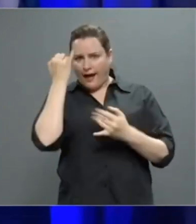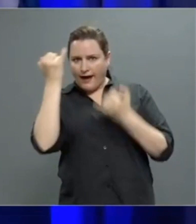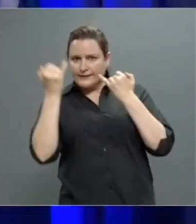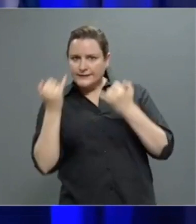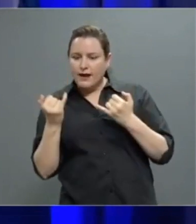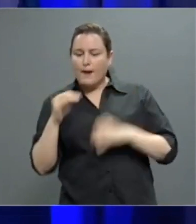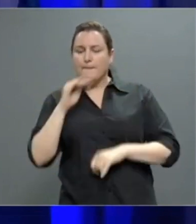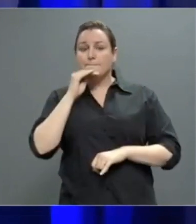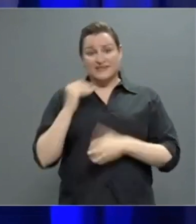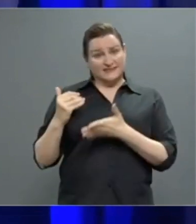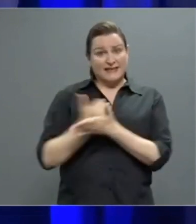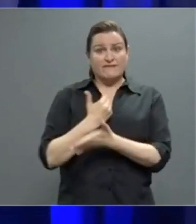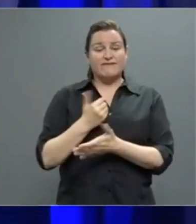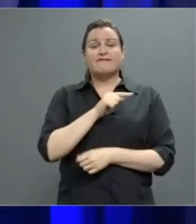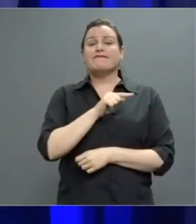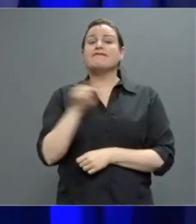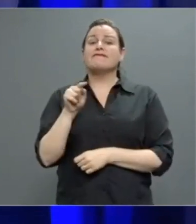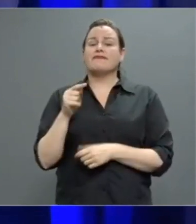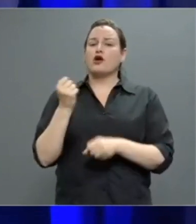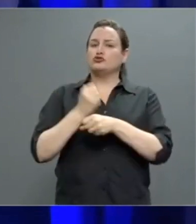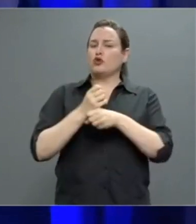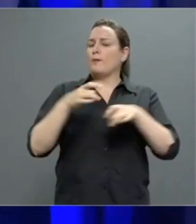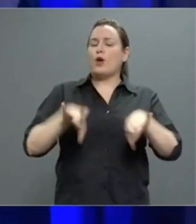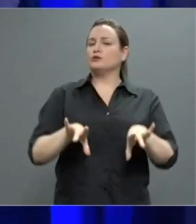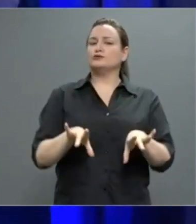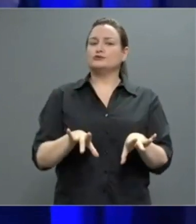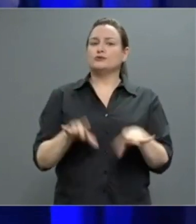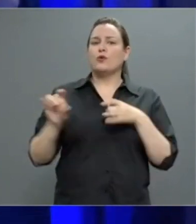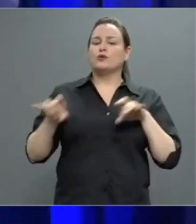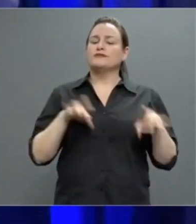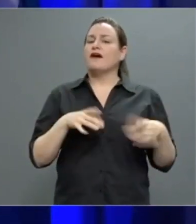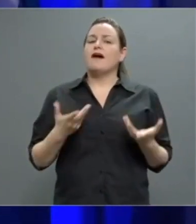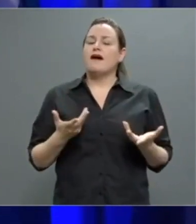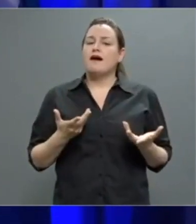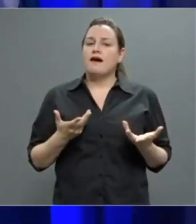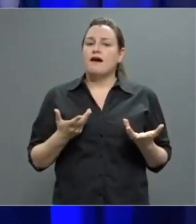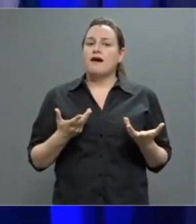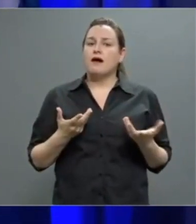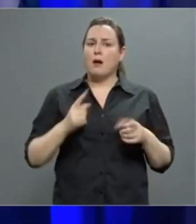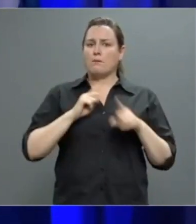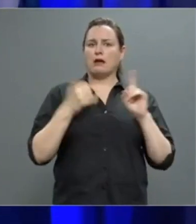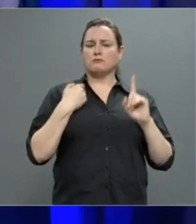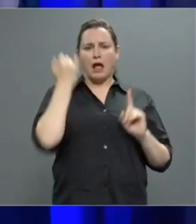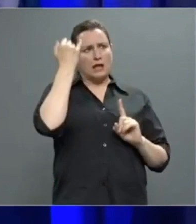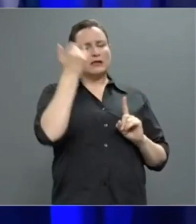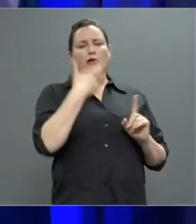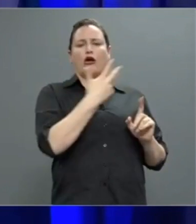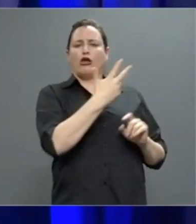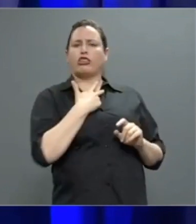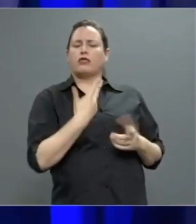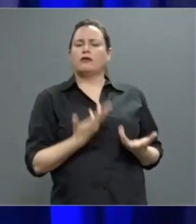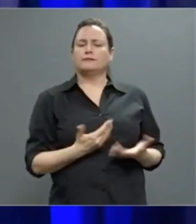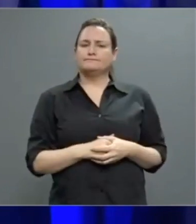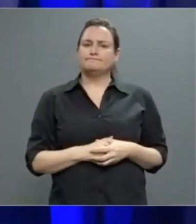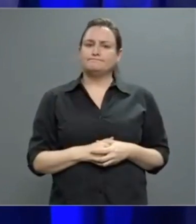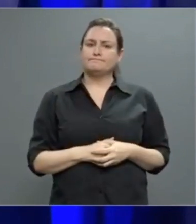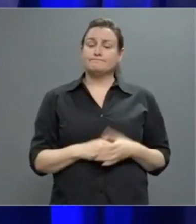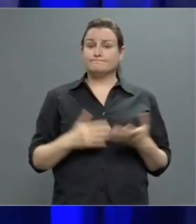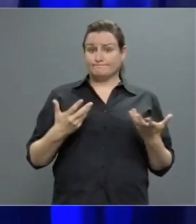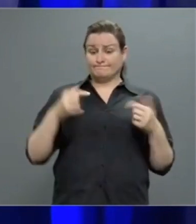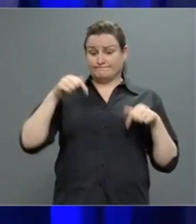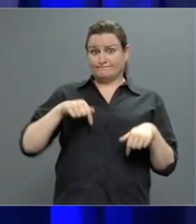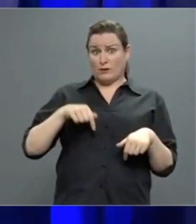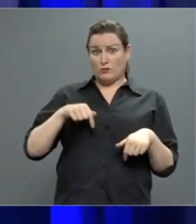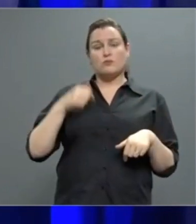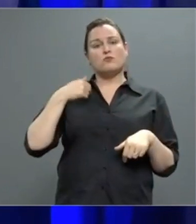saved countless people from unnecessary suffering. In the midst of this greatest crisis that has faced our country in